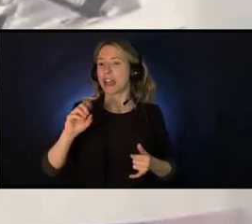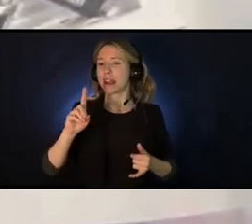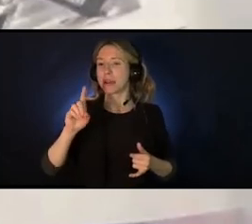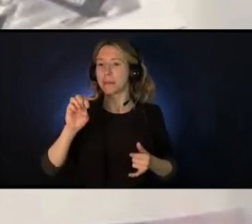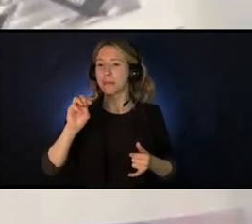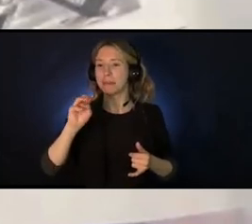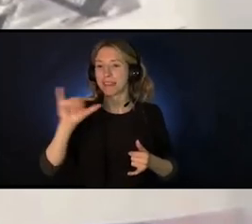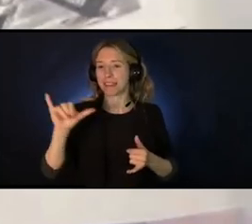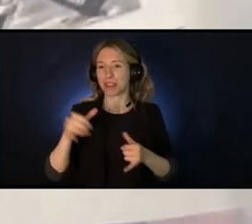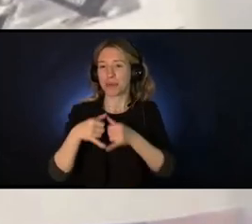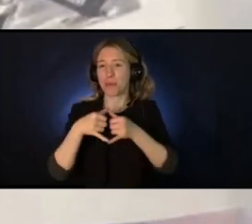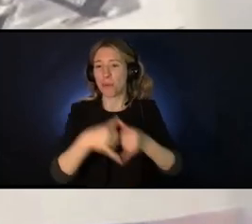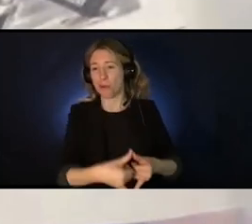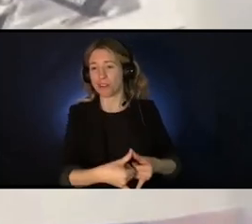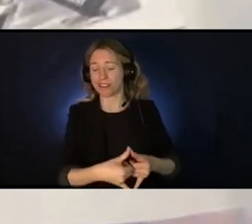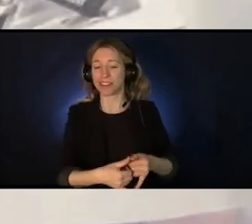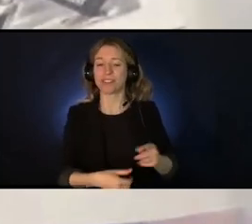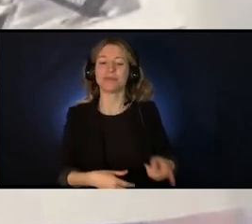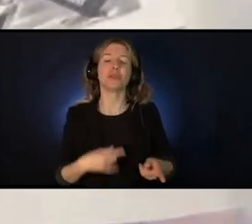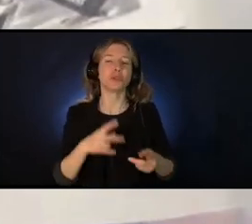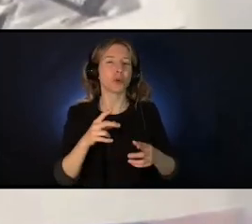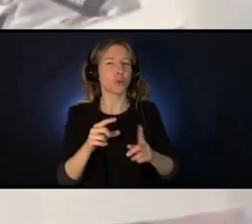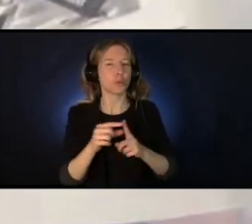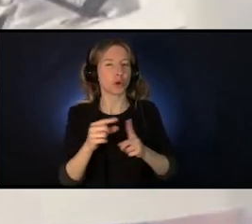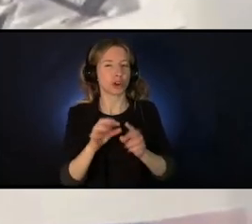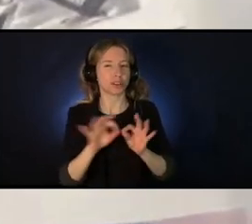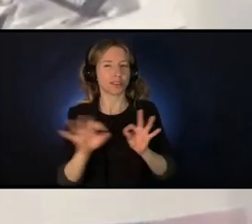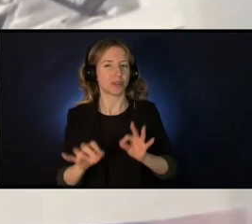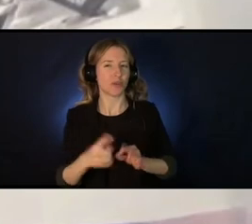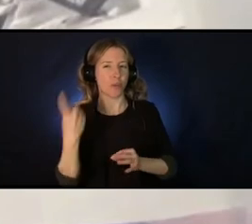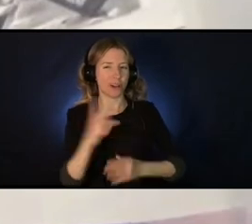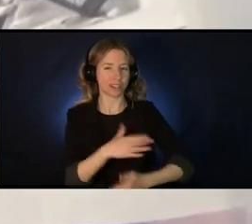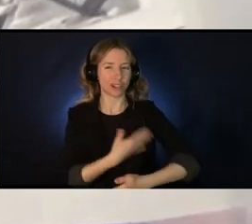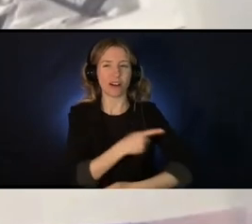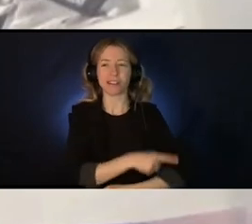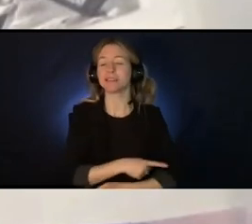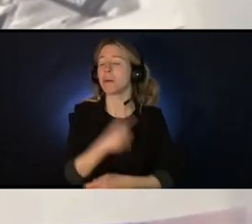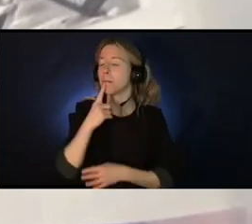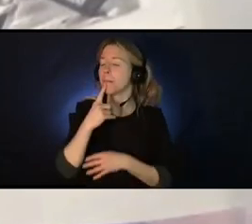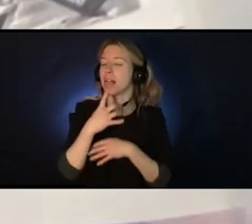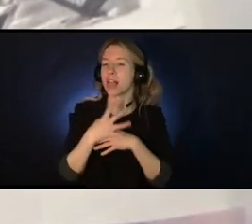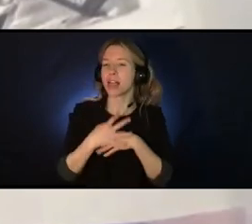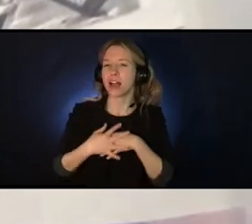songs. Blood runs redder than jeans,